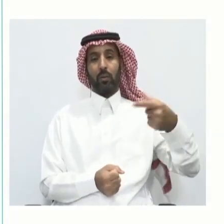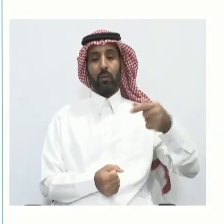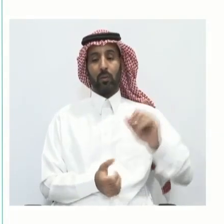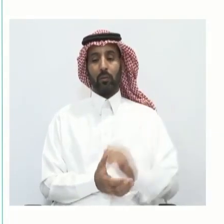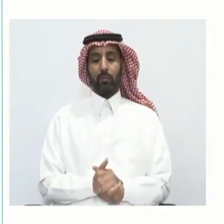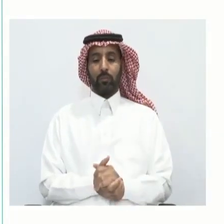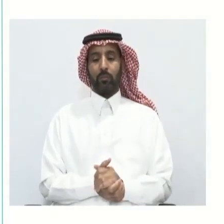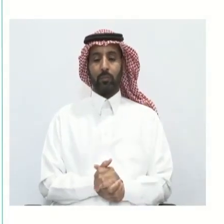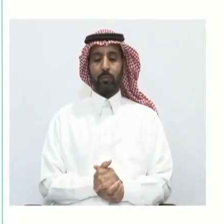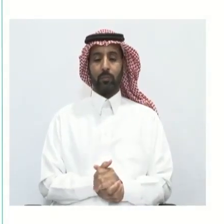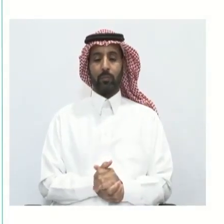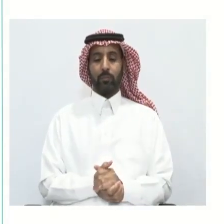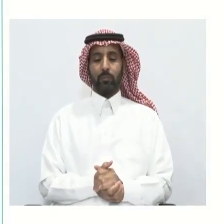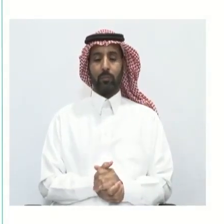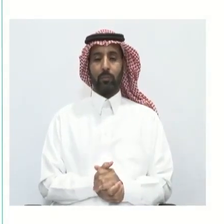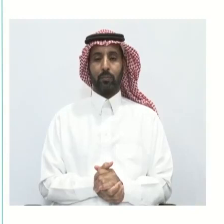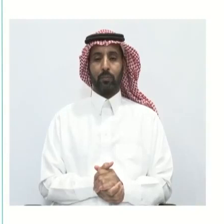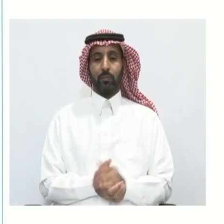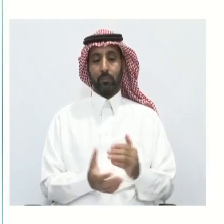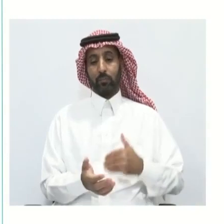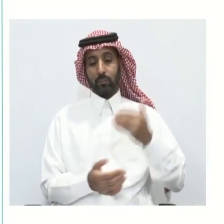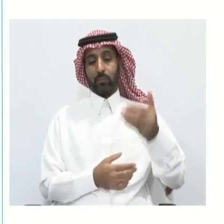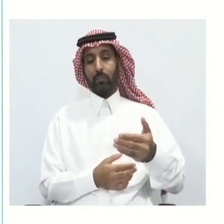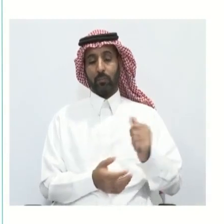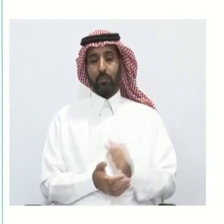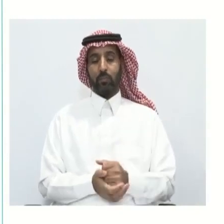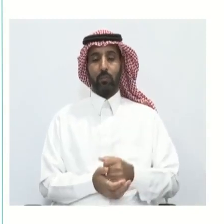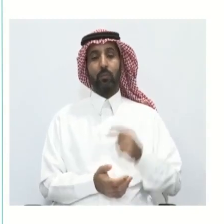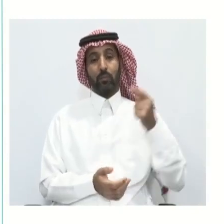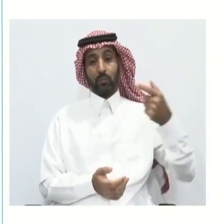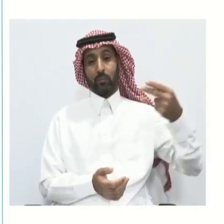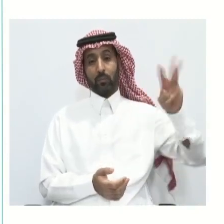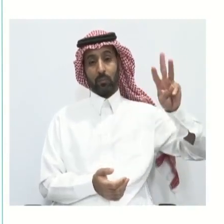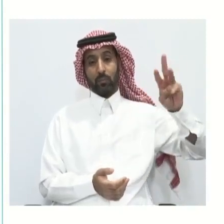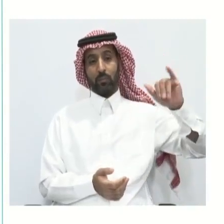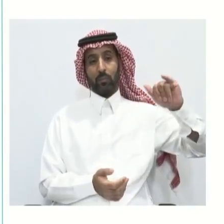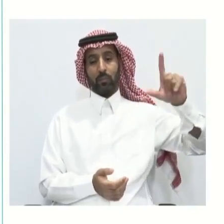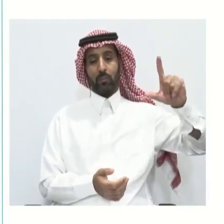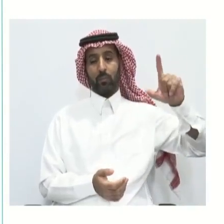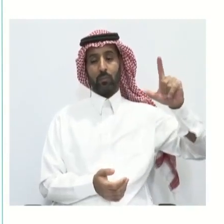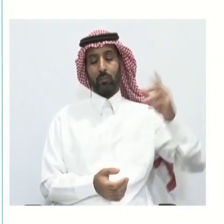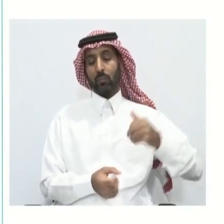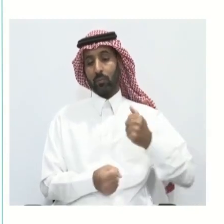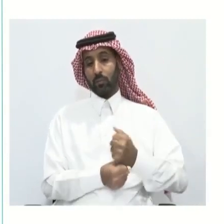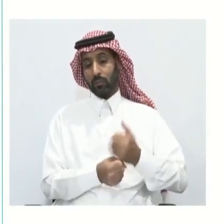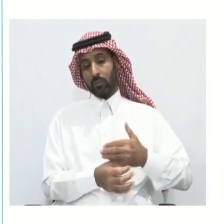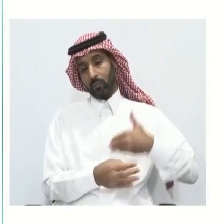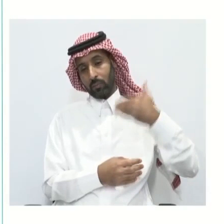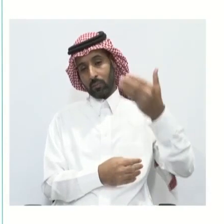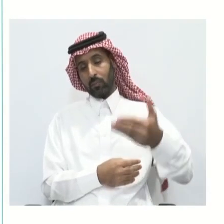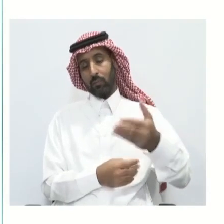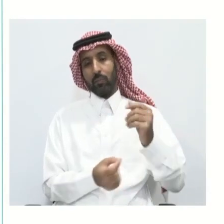the verb. The future with going to and will, we use be plus